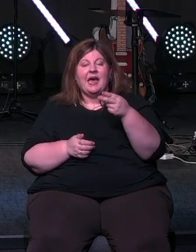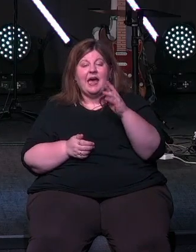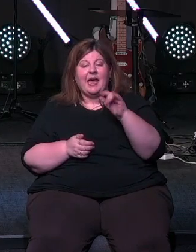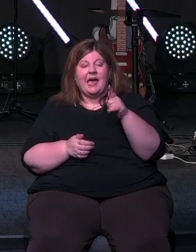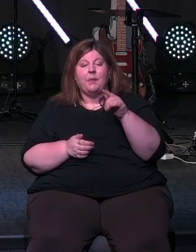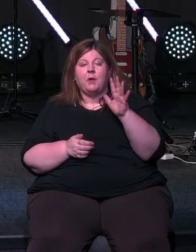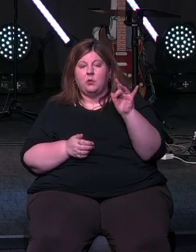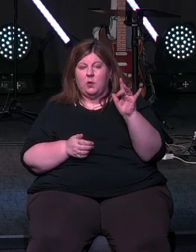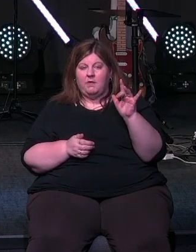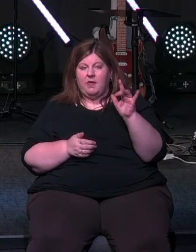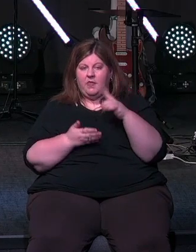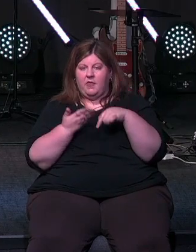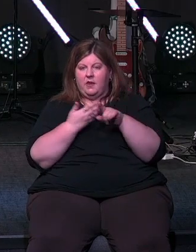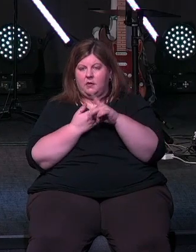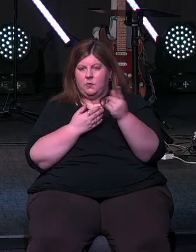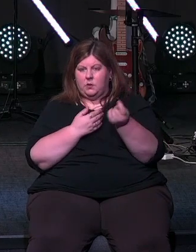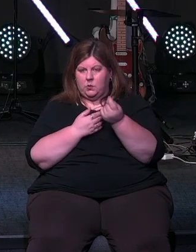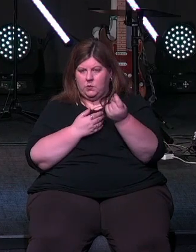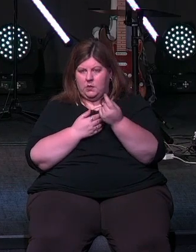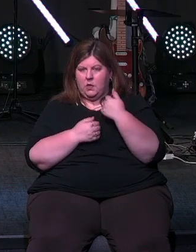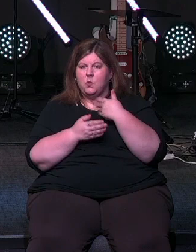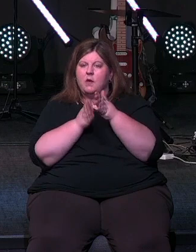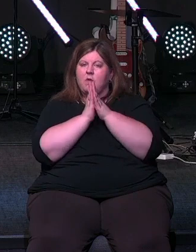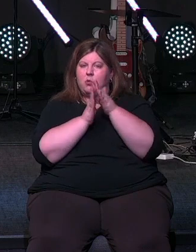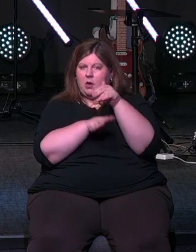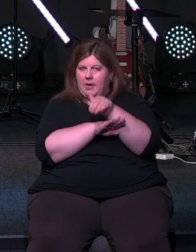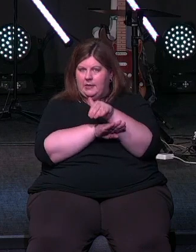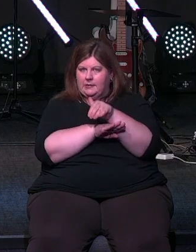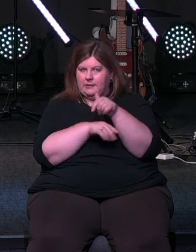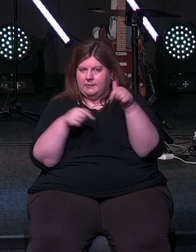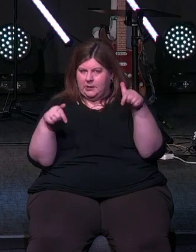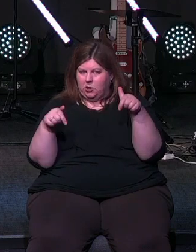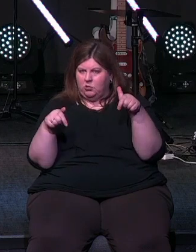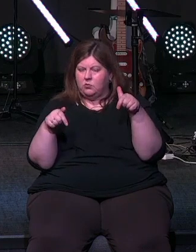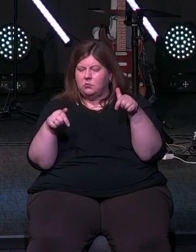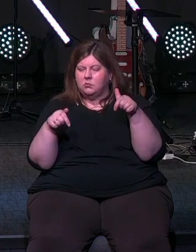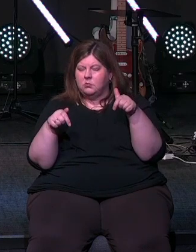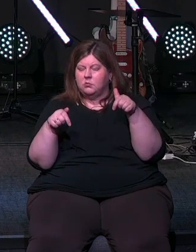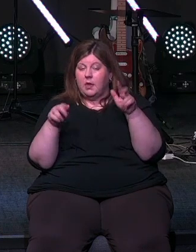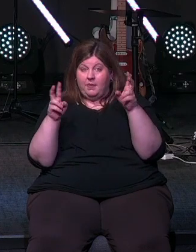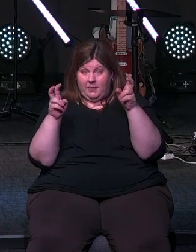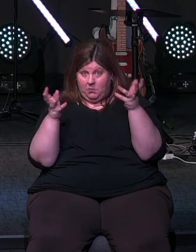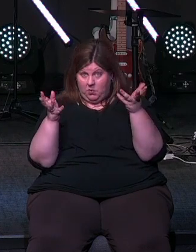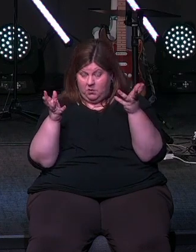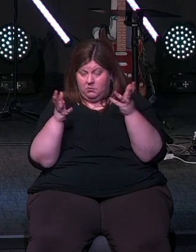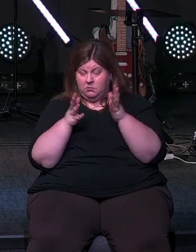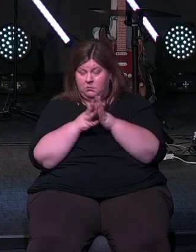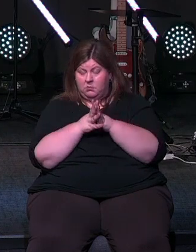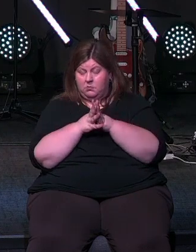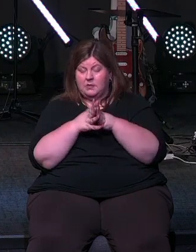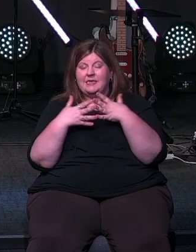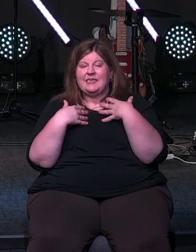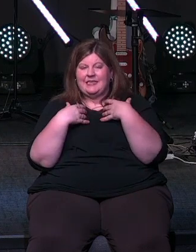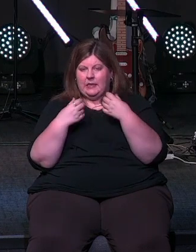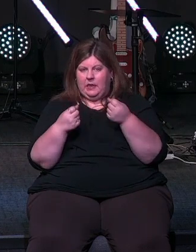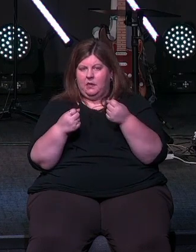week, Tuesday. We have a prayer night here at Frontline, and the theme or topic of that night is